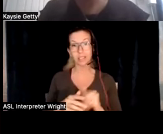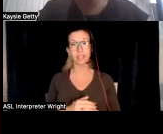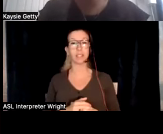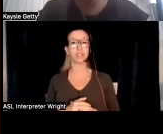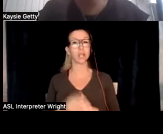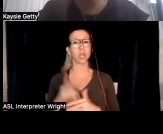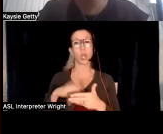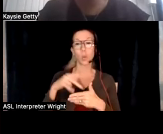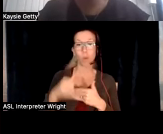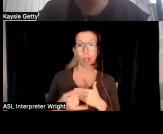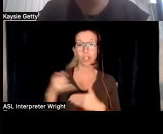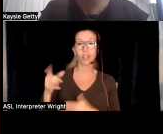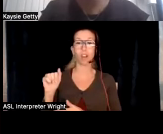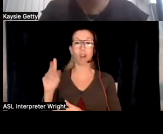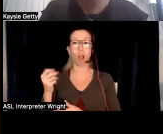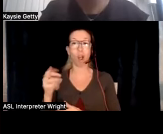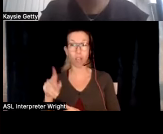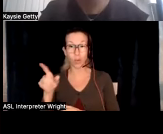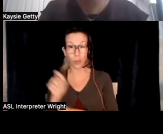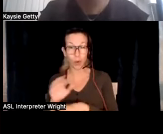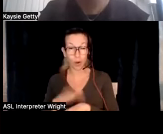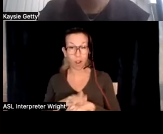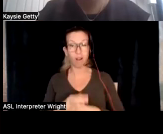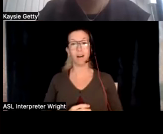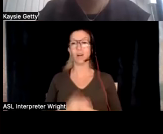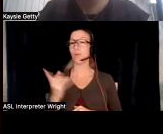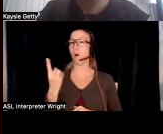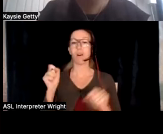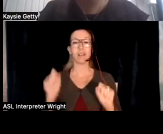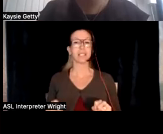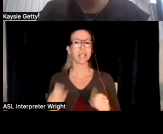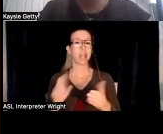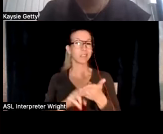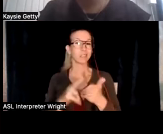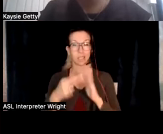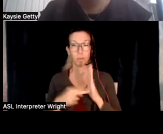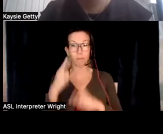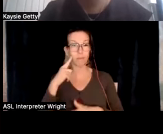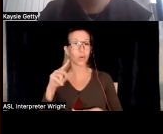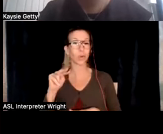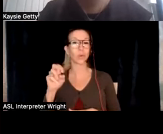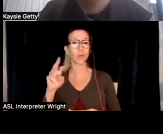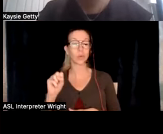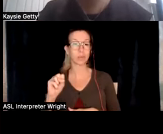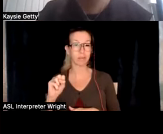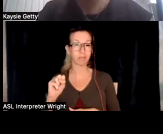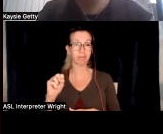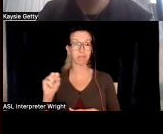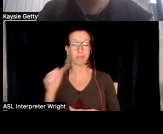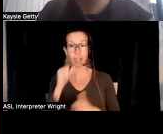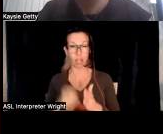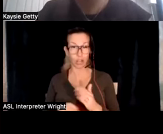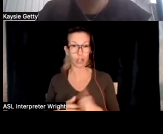that Arthur is working on, you can always sign up for our newsletter, and you can always visit our website.